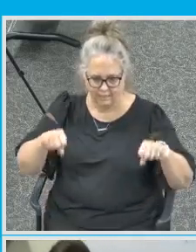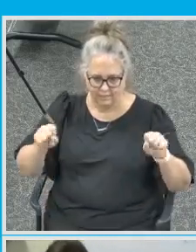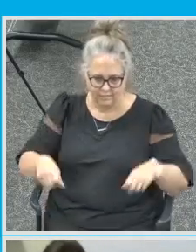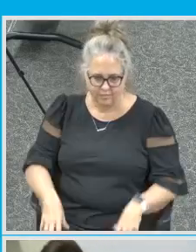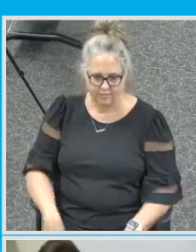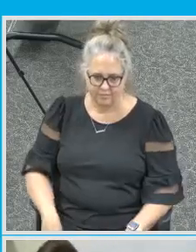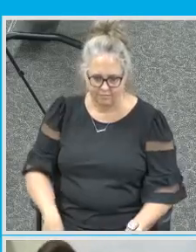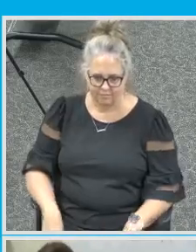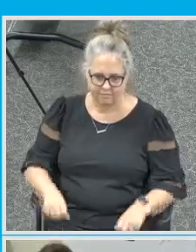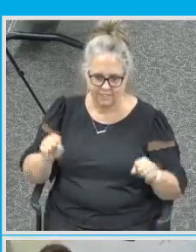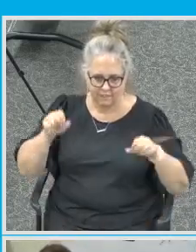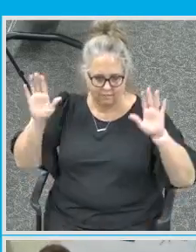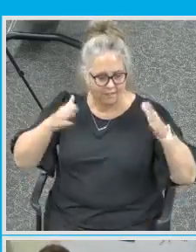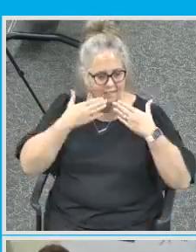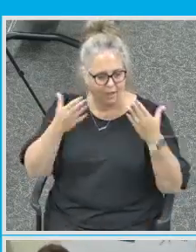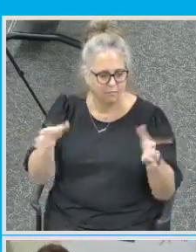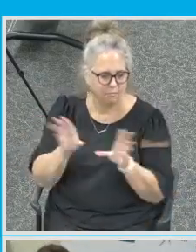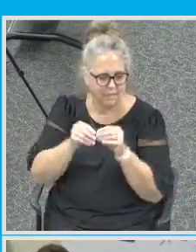Aye. Thank you.